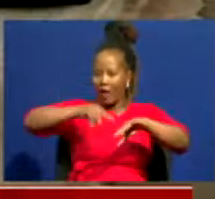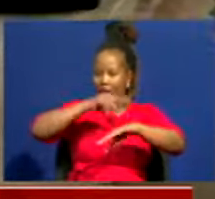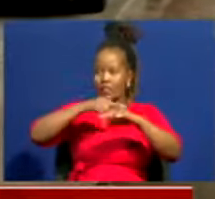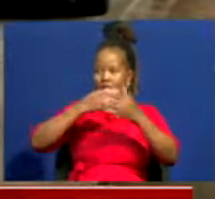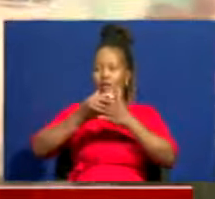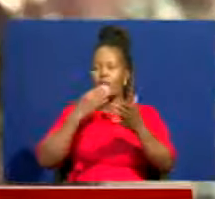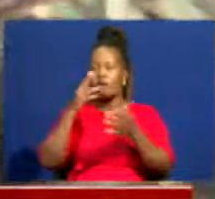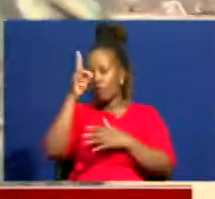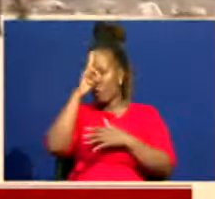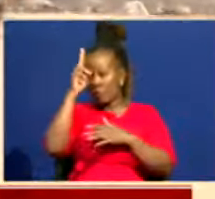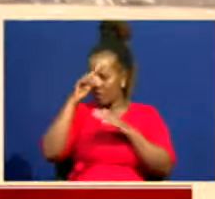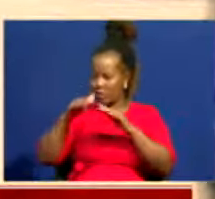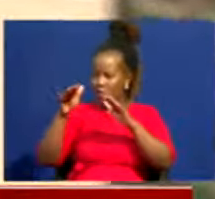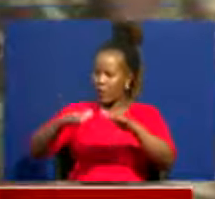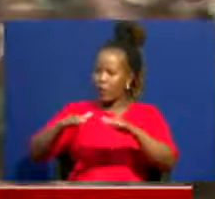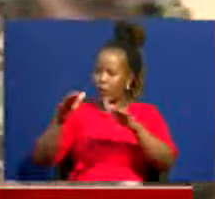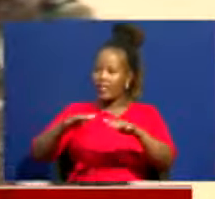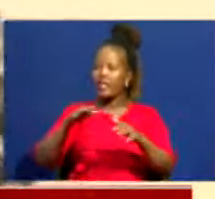situation.